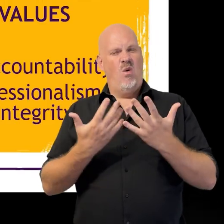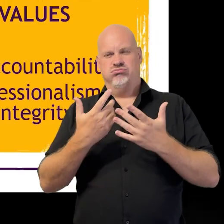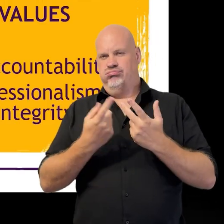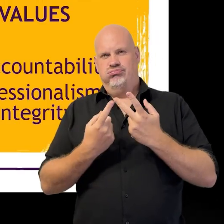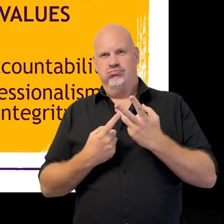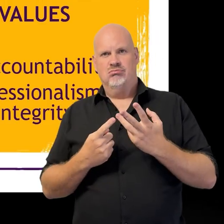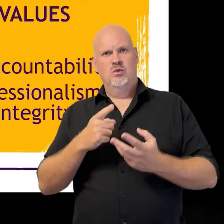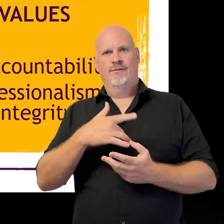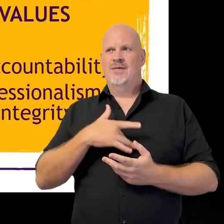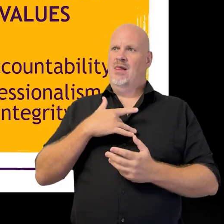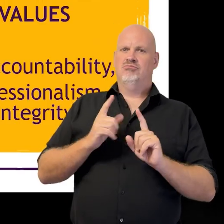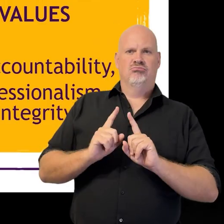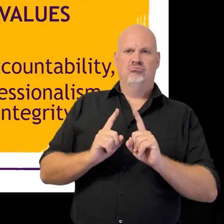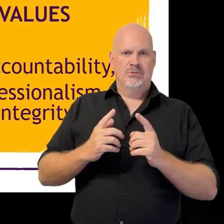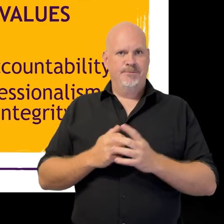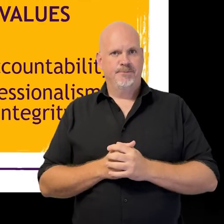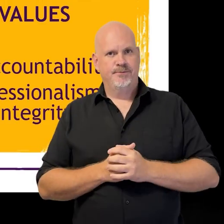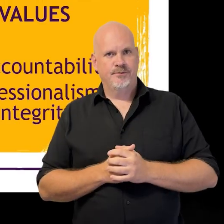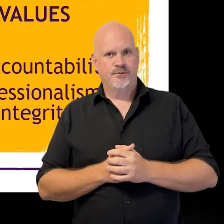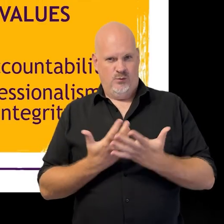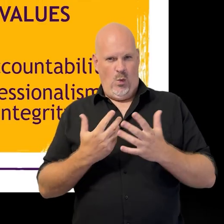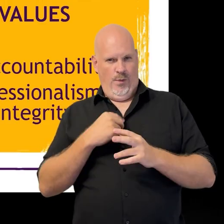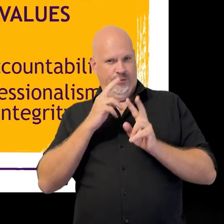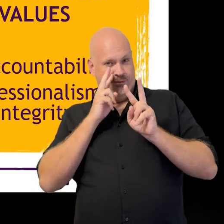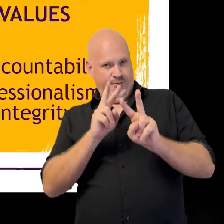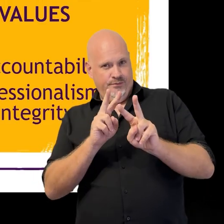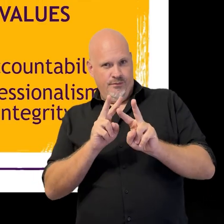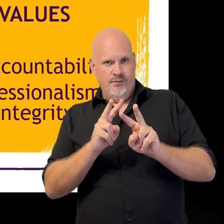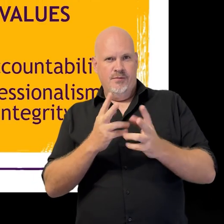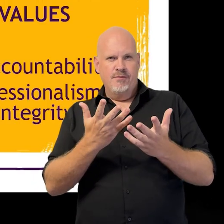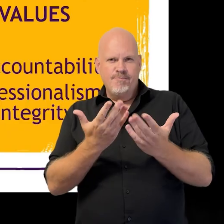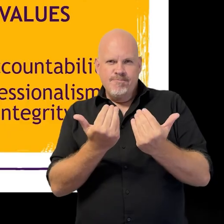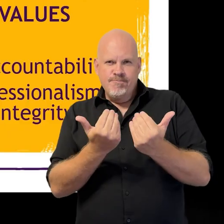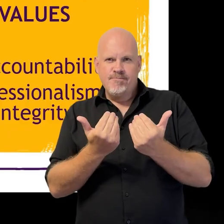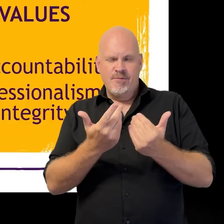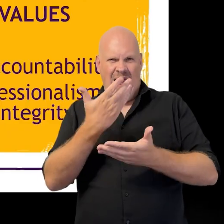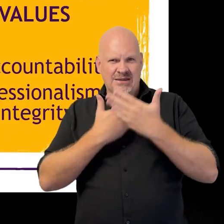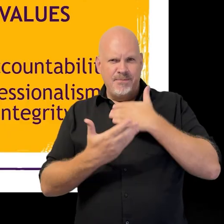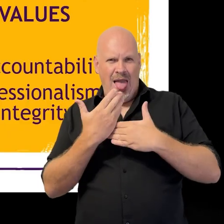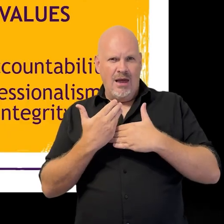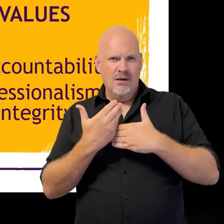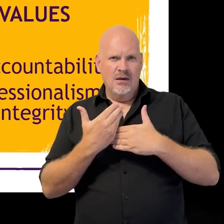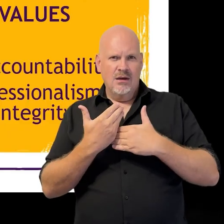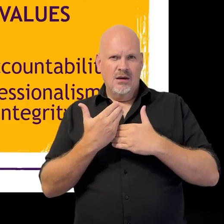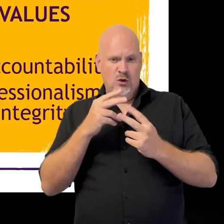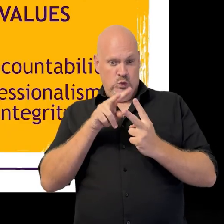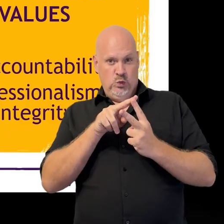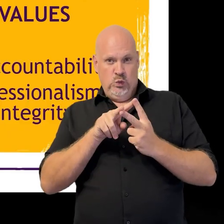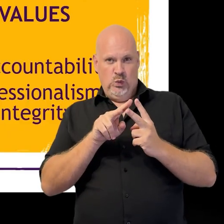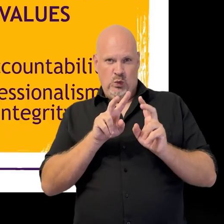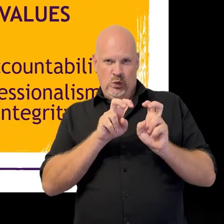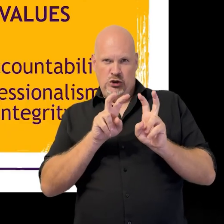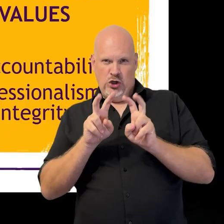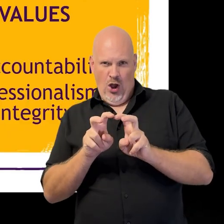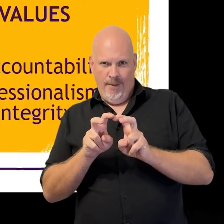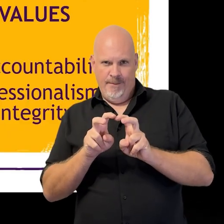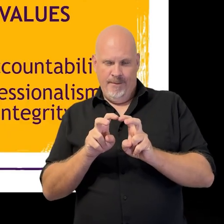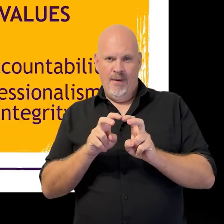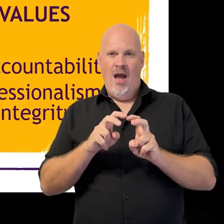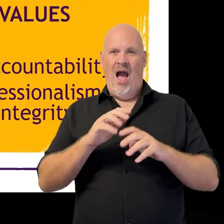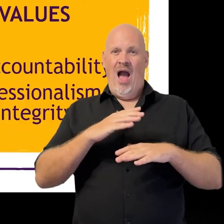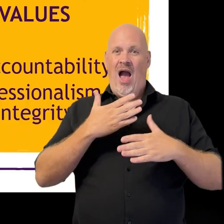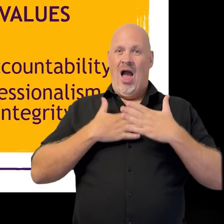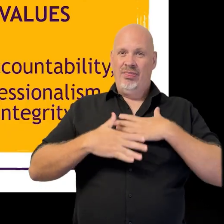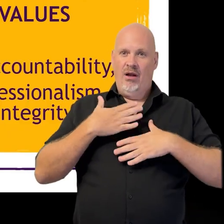What's important is that you explain what you understand by them. So there is a slight difference in that